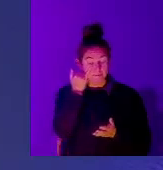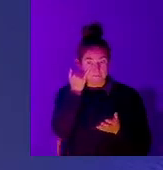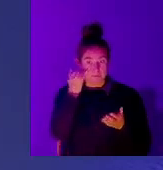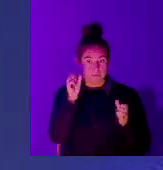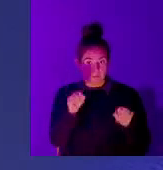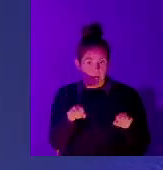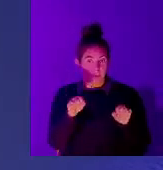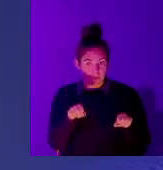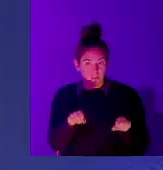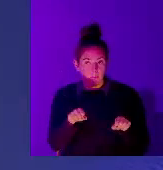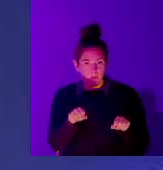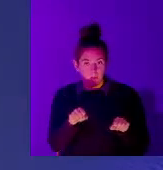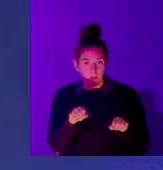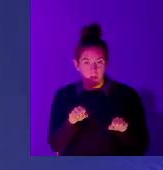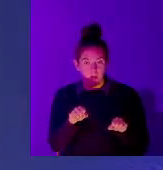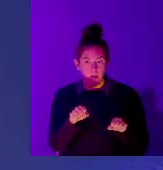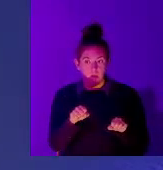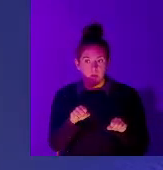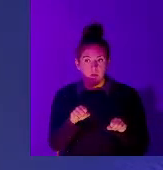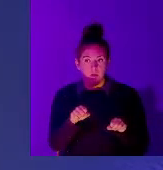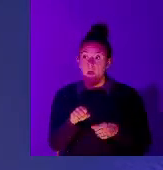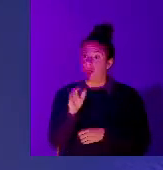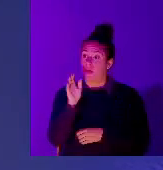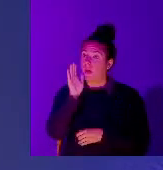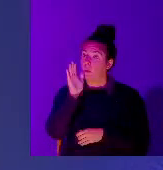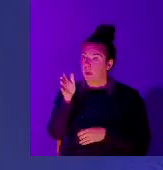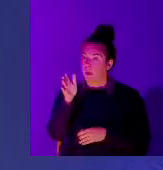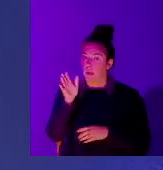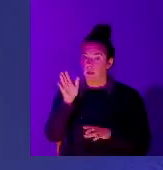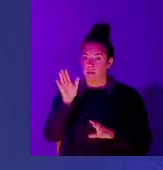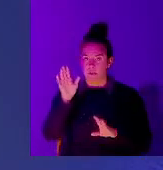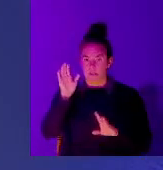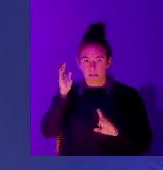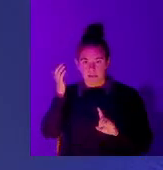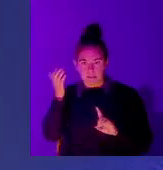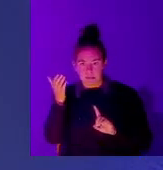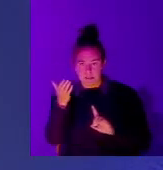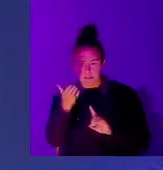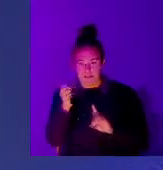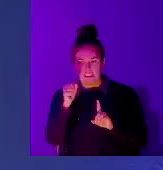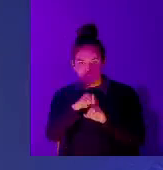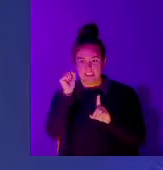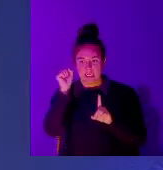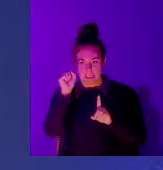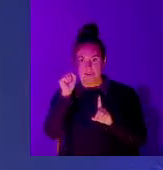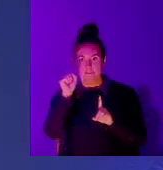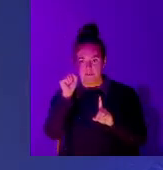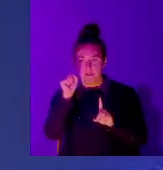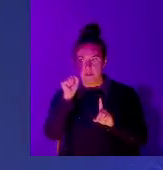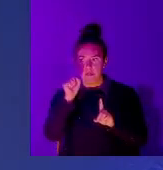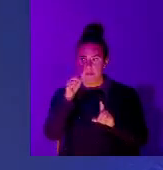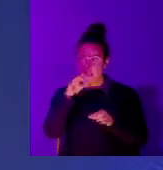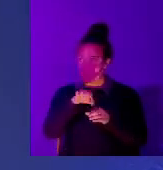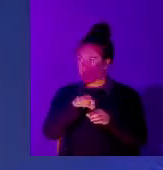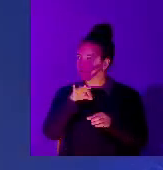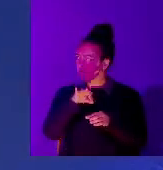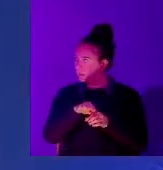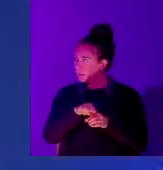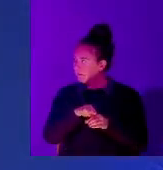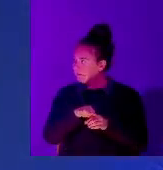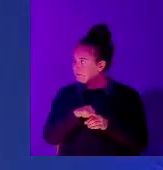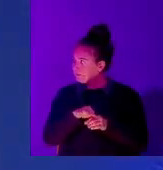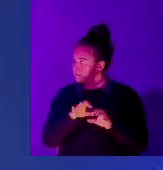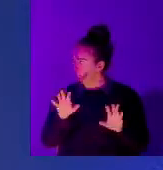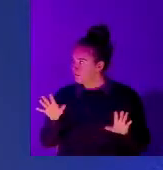the very elect. Behold, I have told you before. In other words, be on the